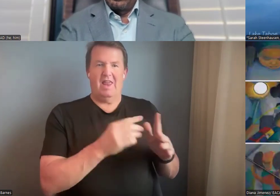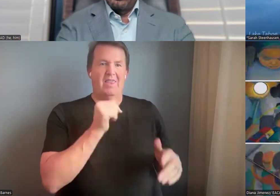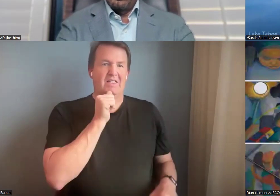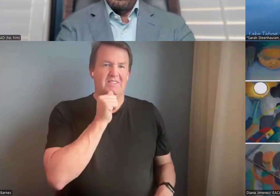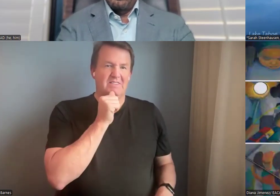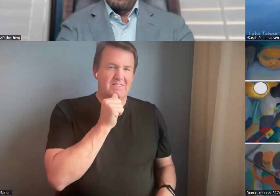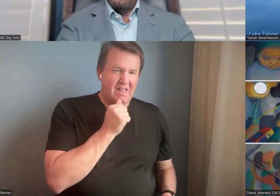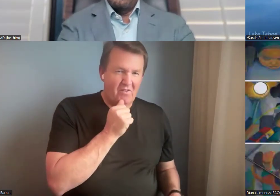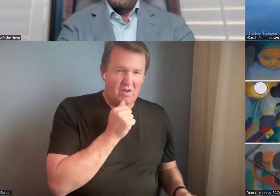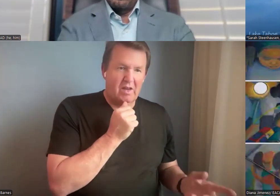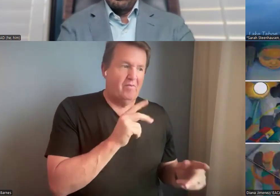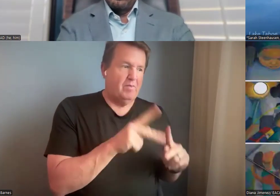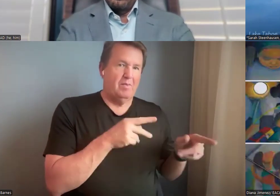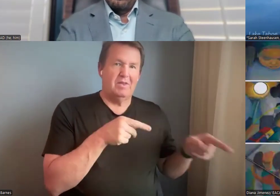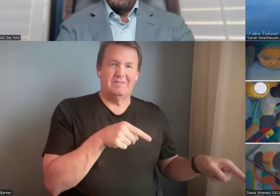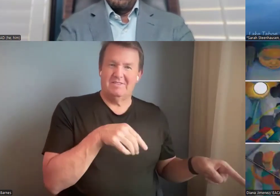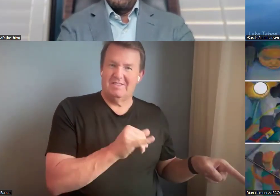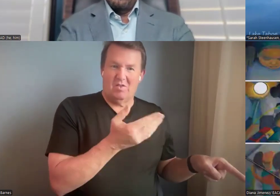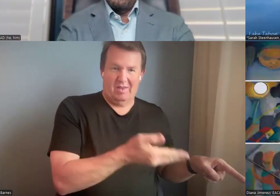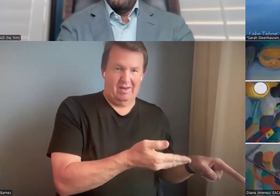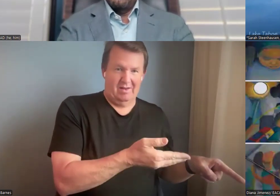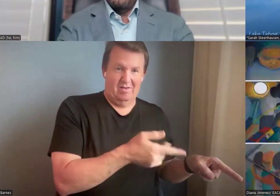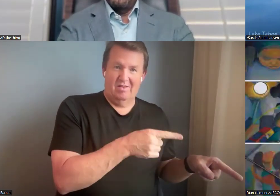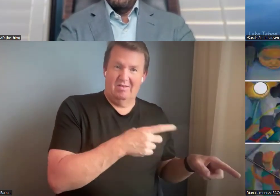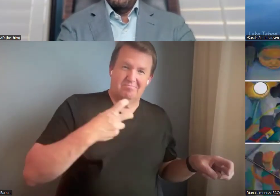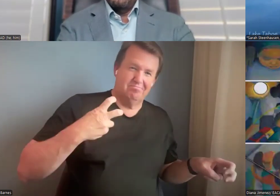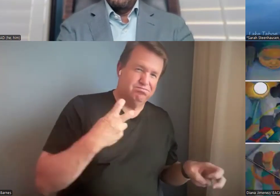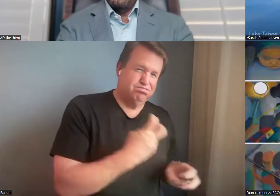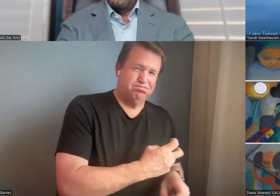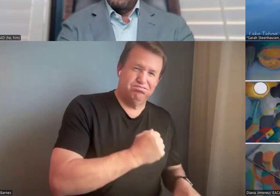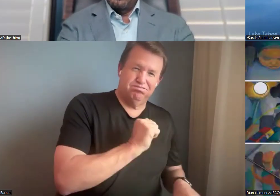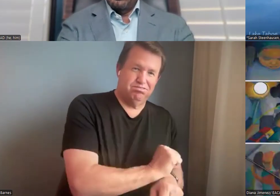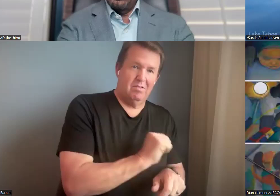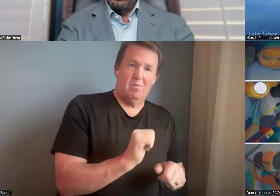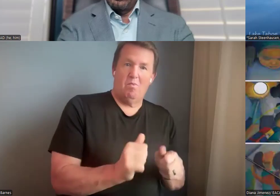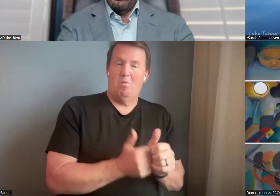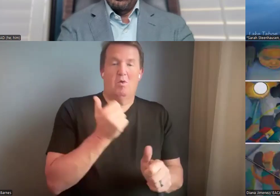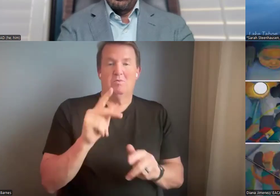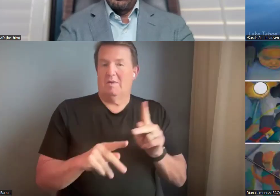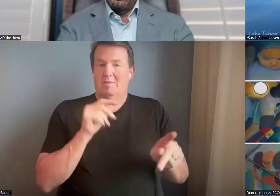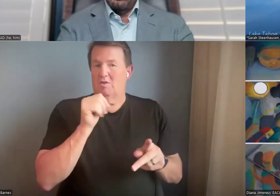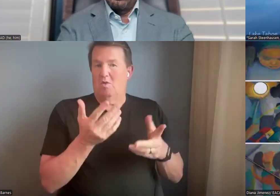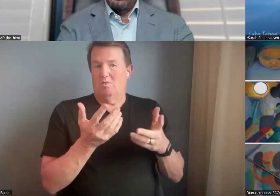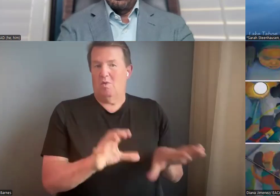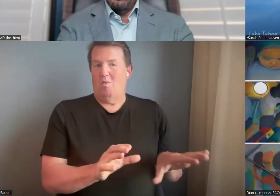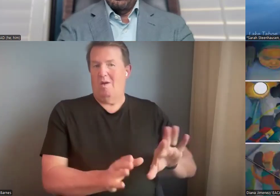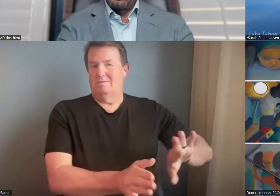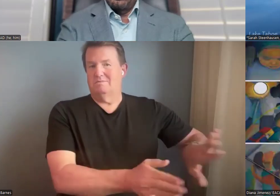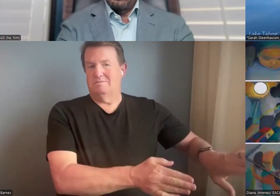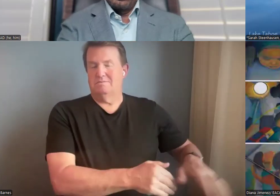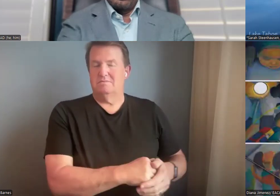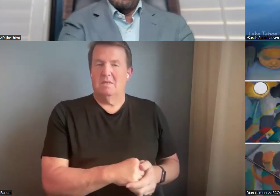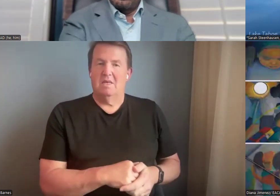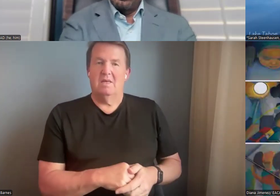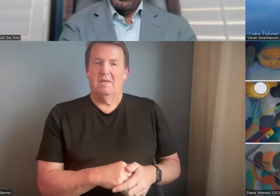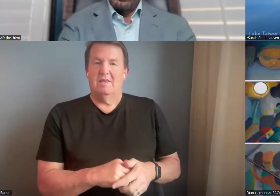there doing the hard labor that most Americans or most people do not want to do. And especially those that